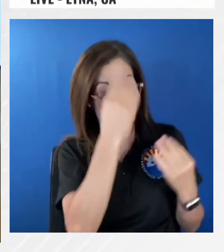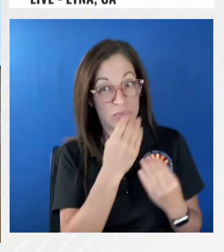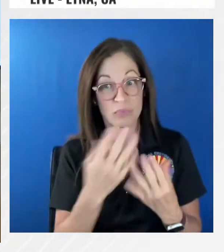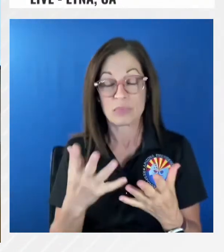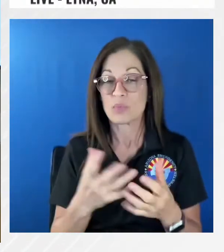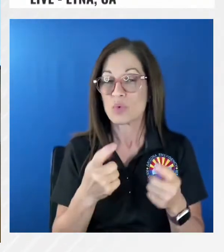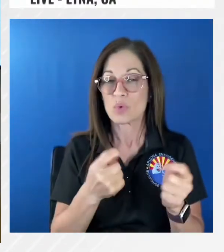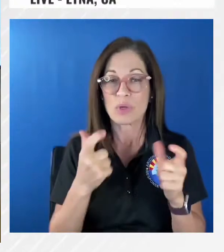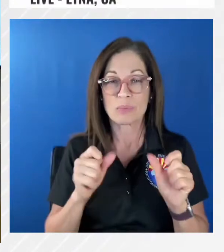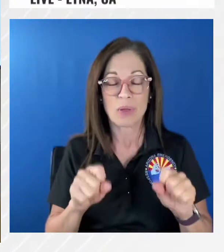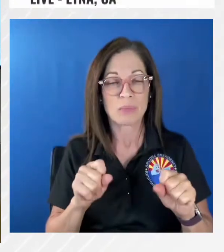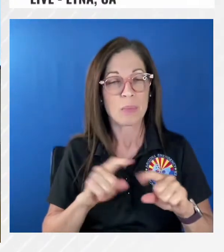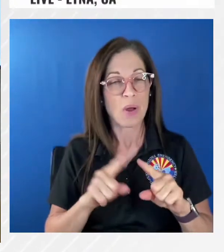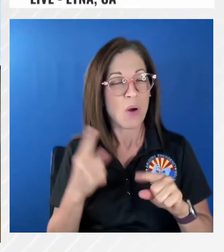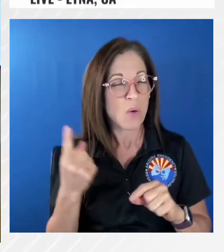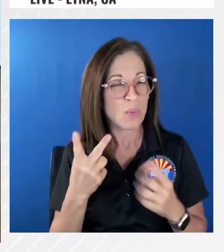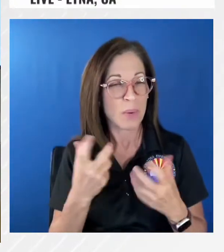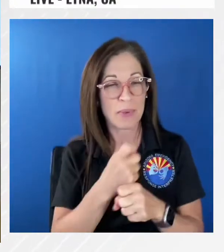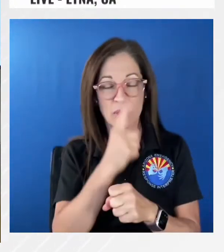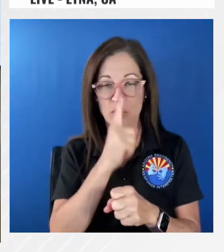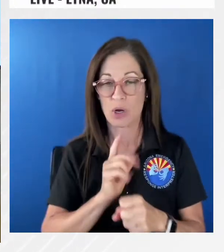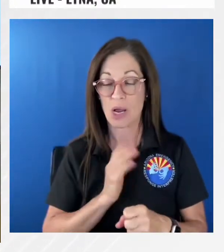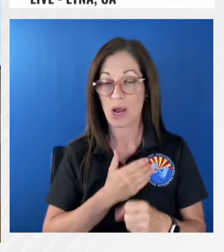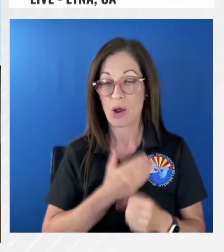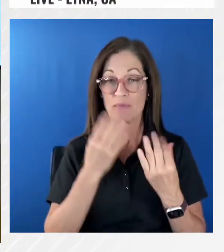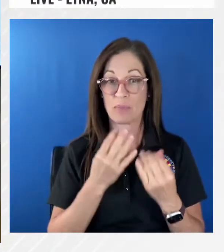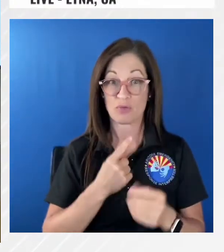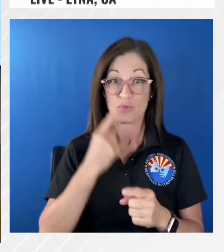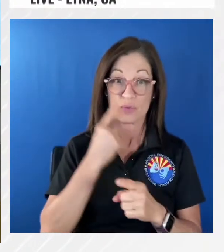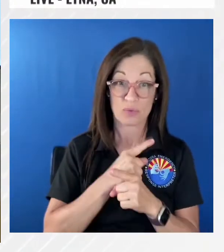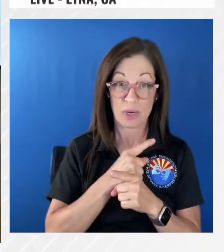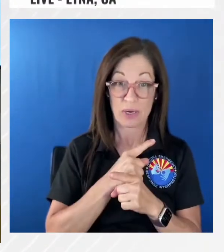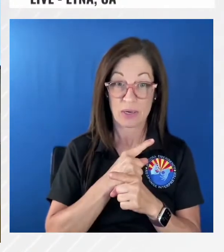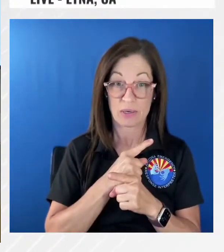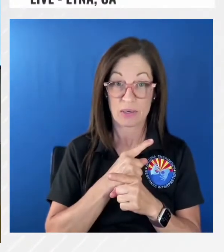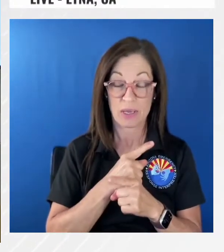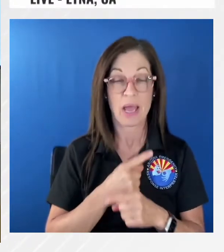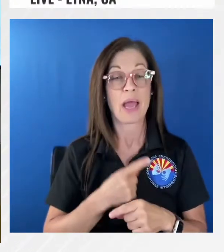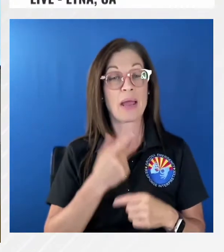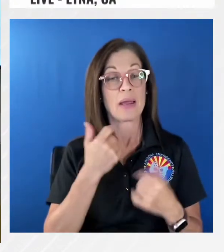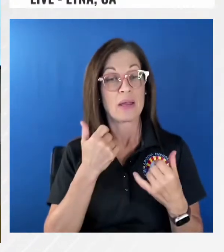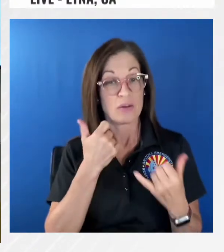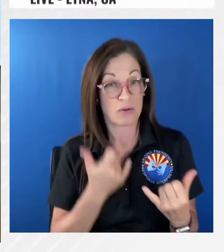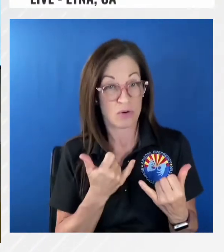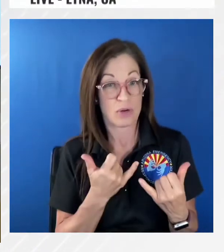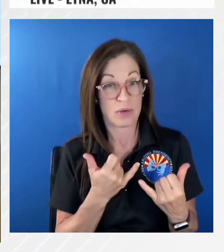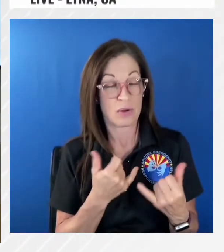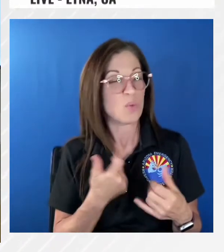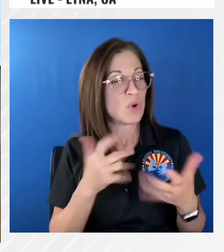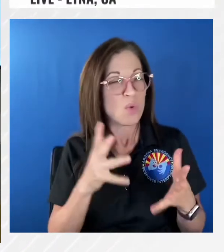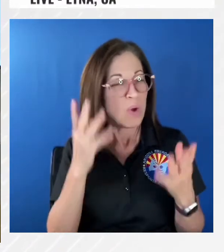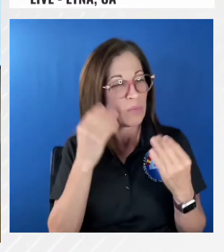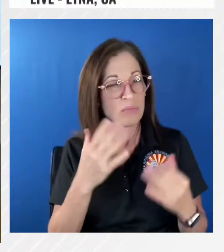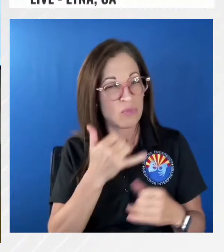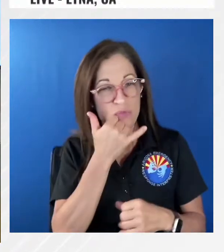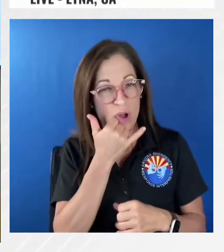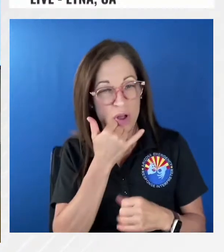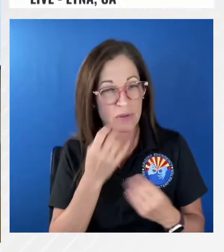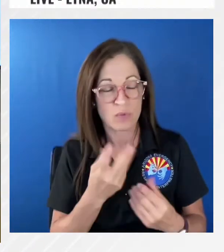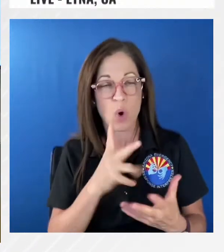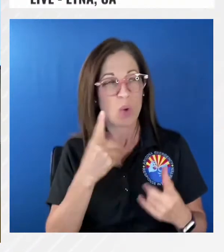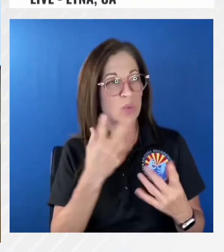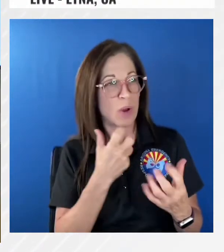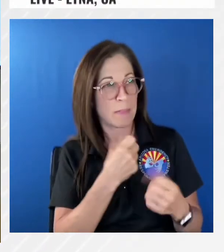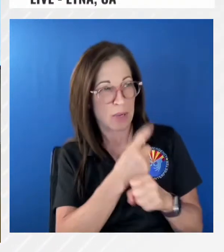sure that information is current and valid. We don't want information out there that's not correct. So we're always going to validate it before we push it